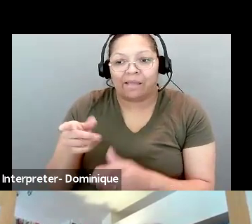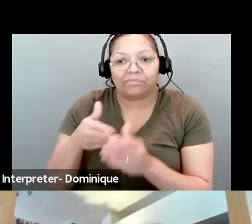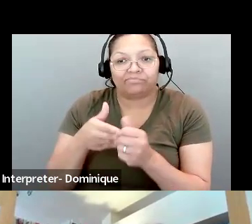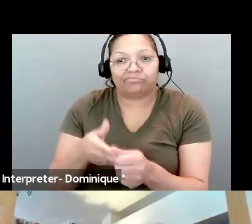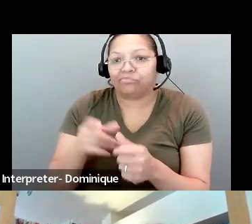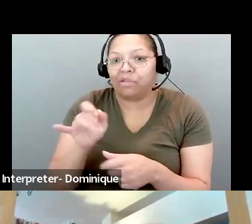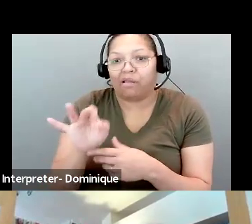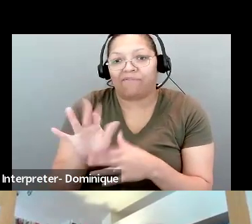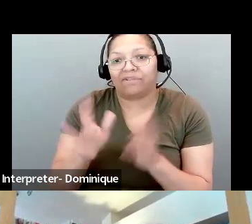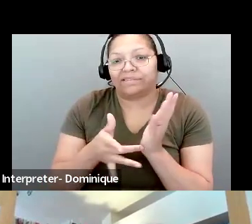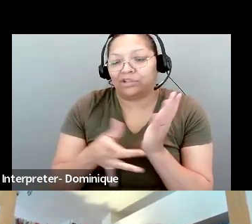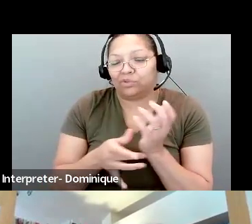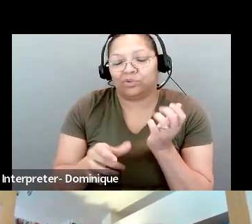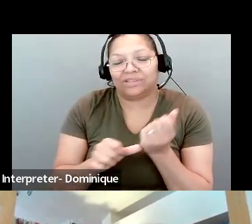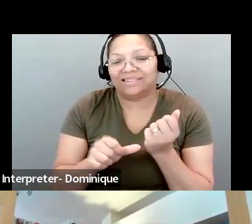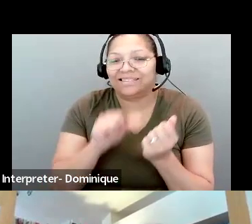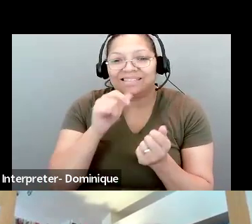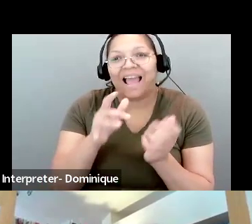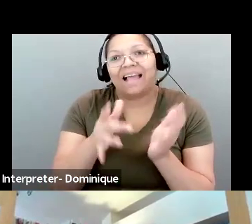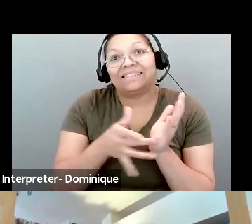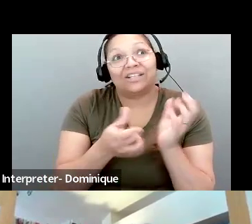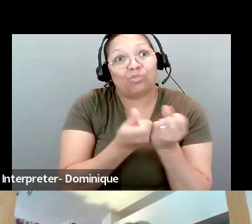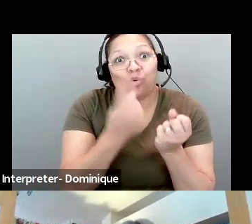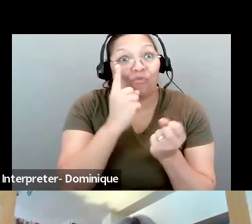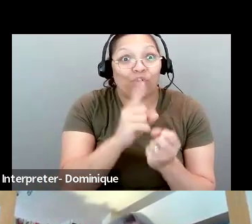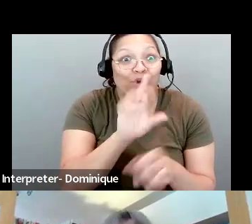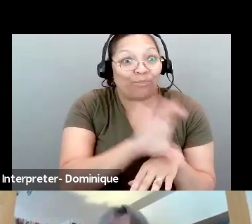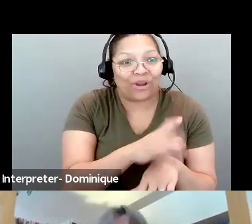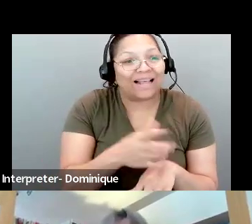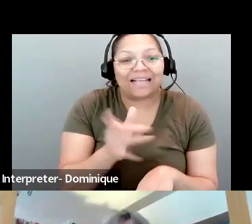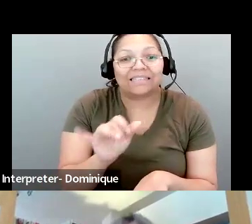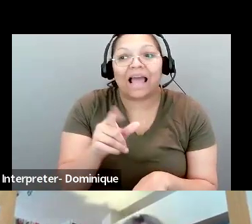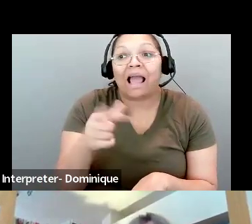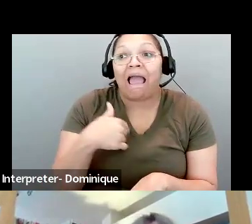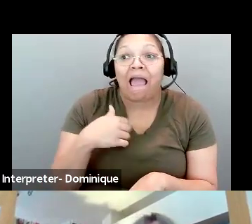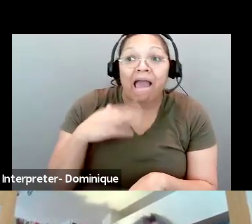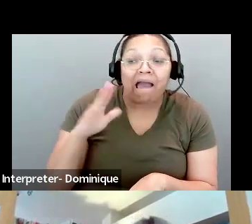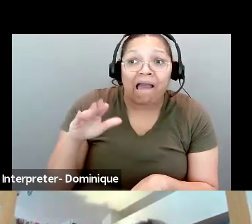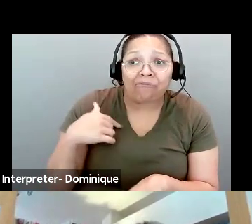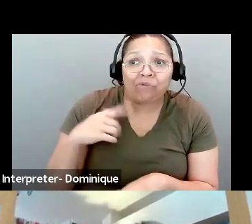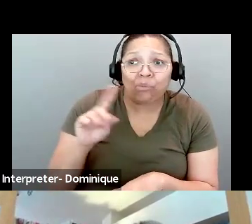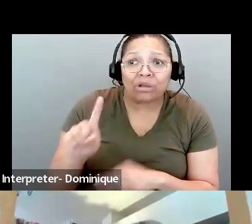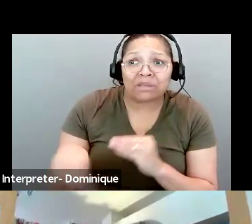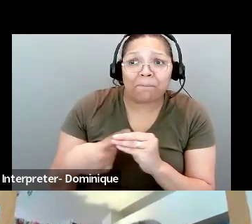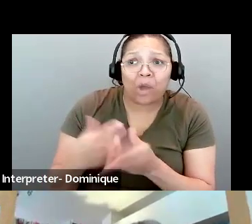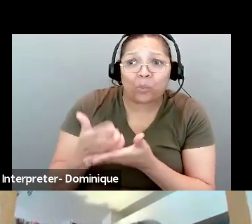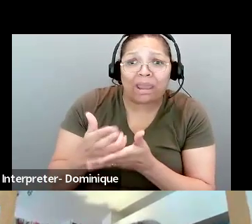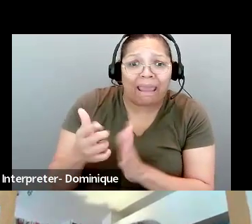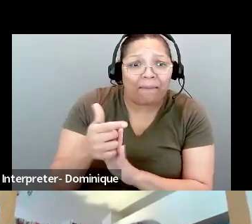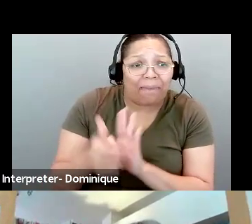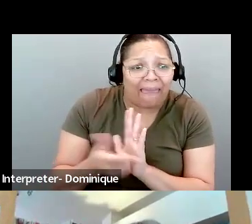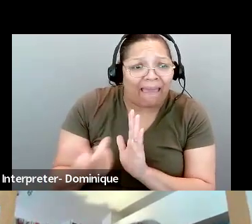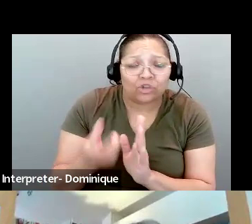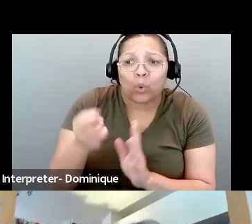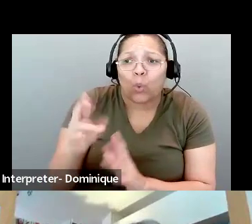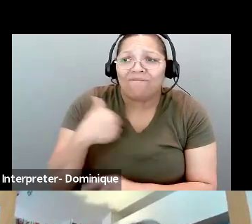assistance. And by that, I don't mean like tech support like computers. I mean like, hey, I've got a question about the Rehab Act. What does that mean? Or, hey, I've got a question